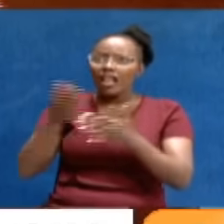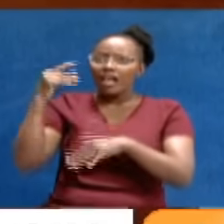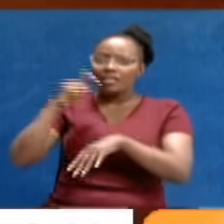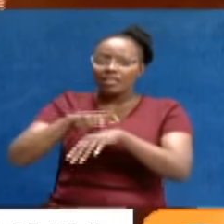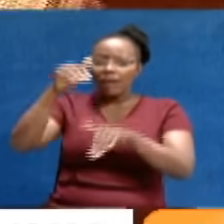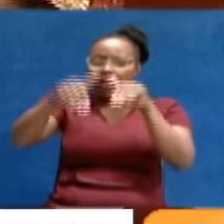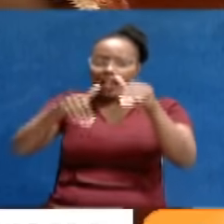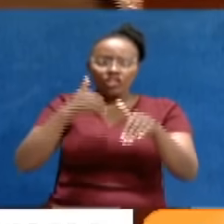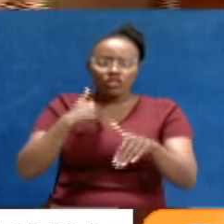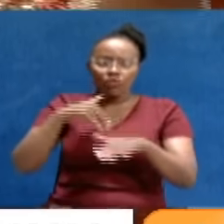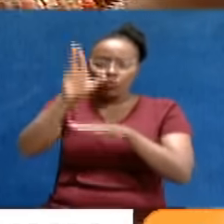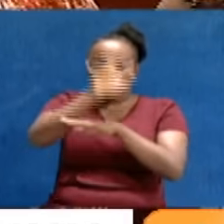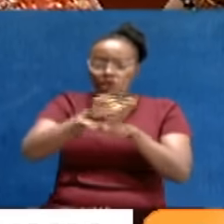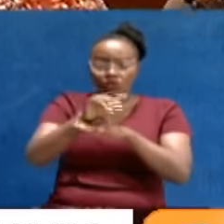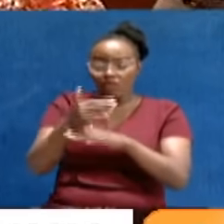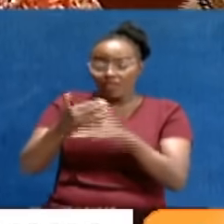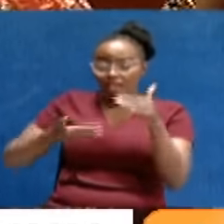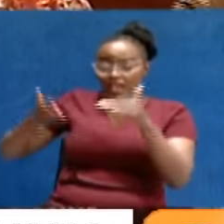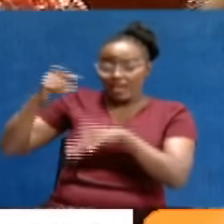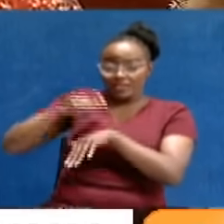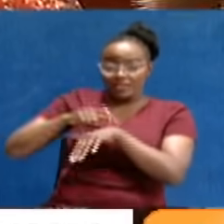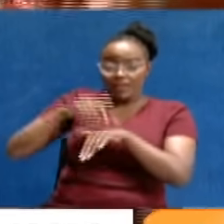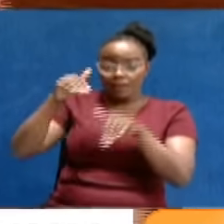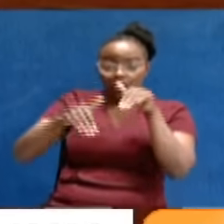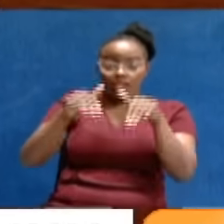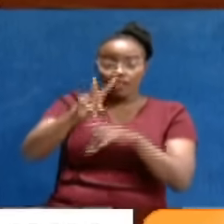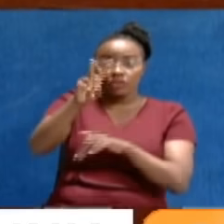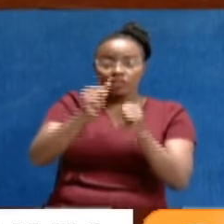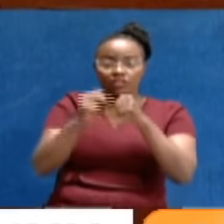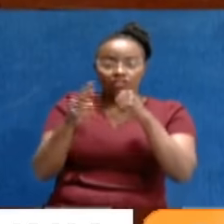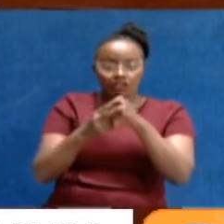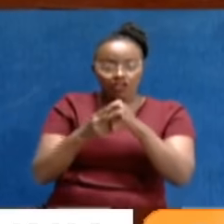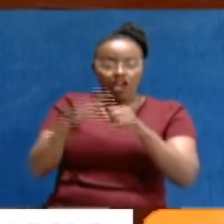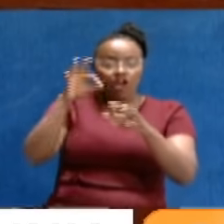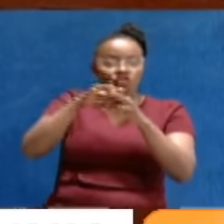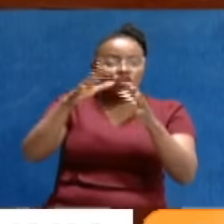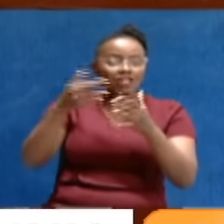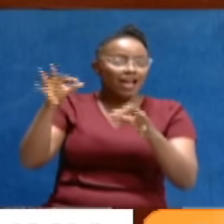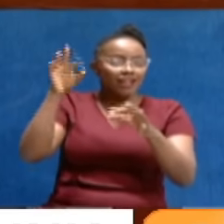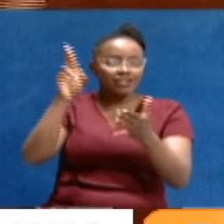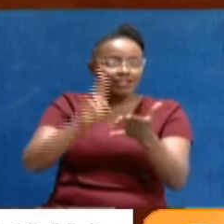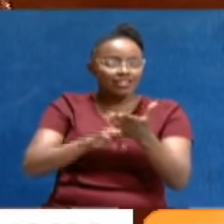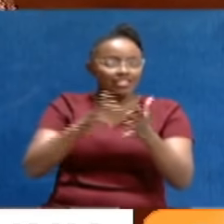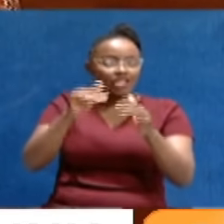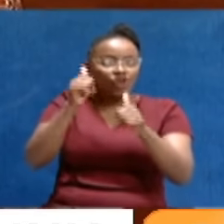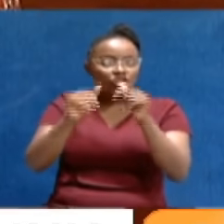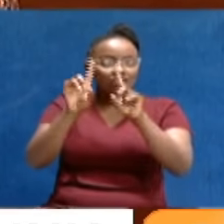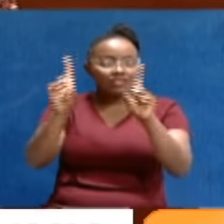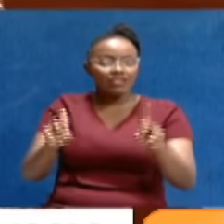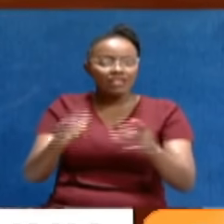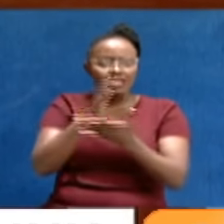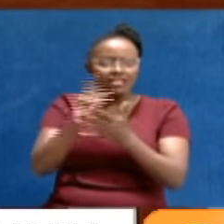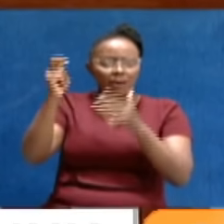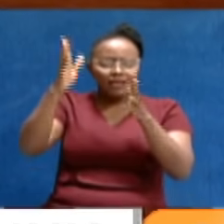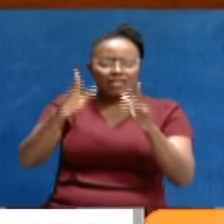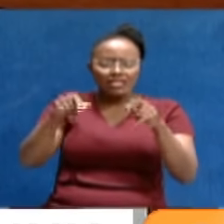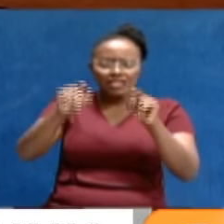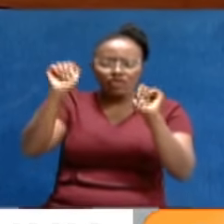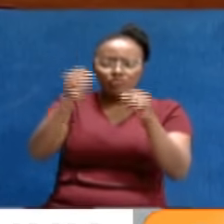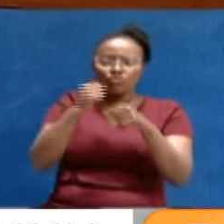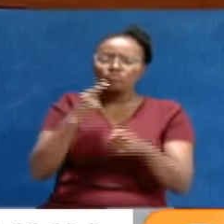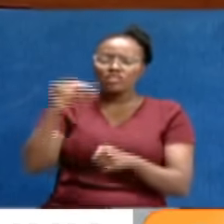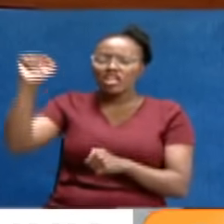election. So are we going to use the general elections, the 2017 voter register, or which voter register? Why should some Kenyans not be